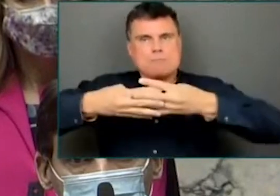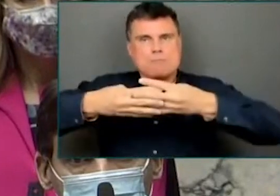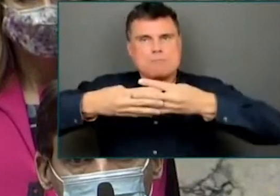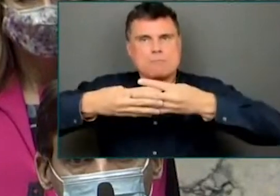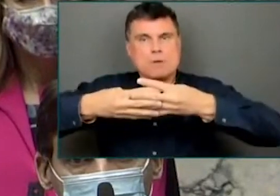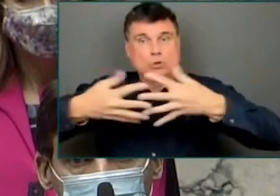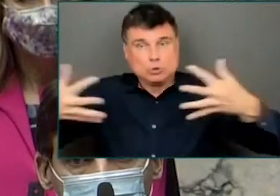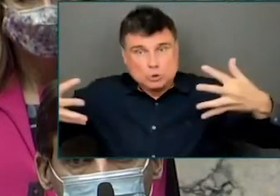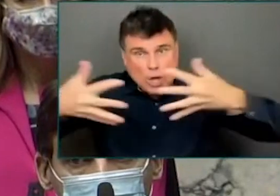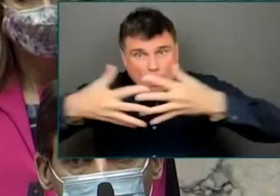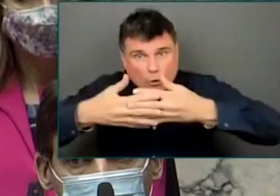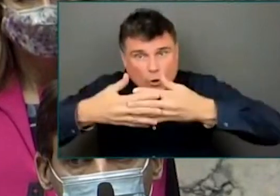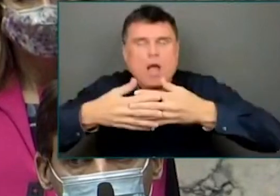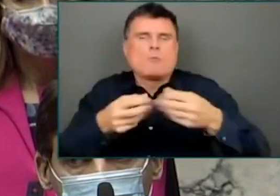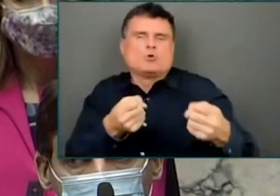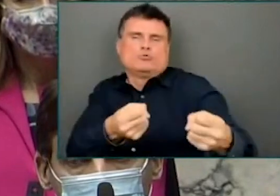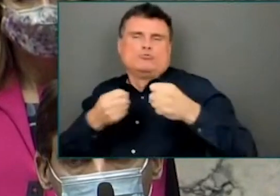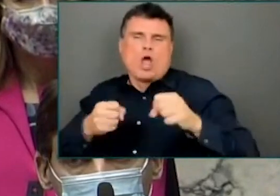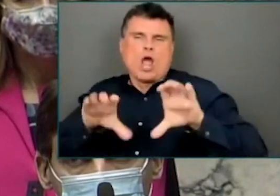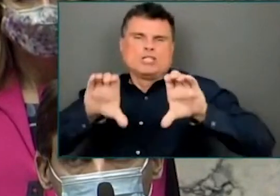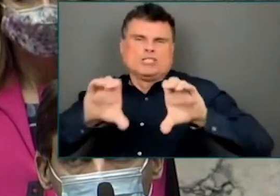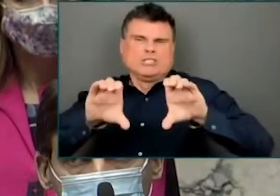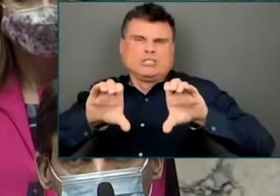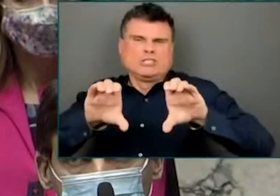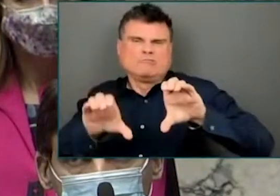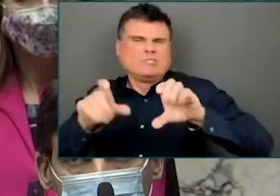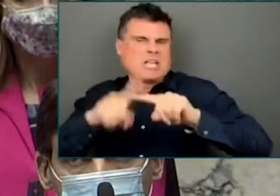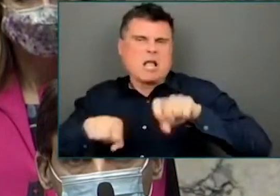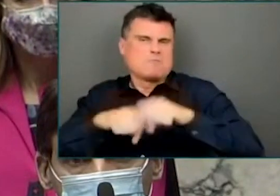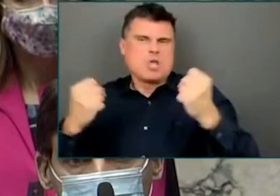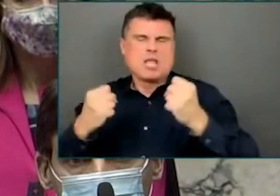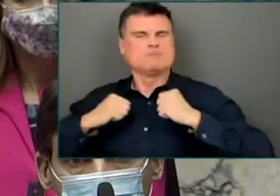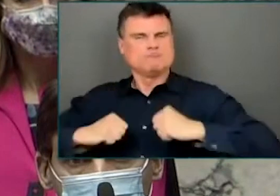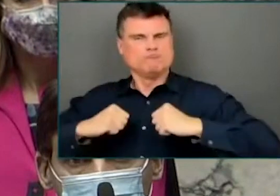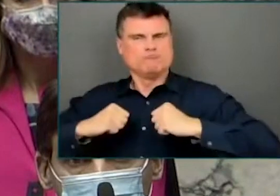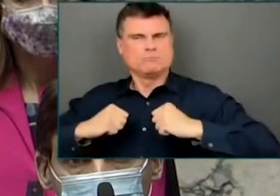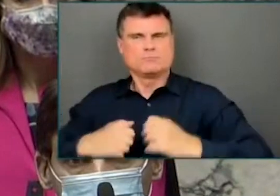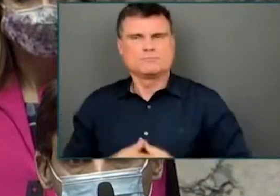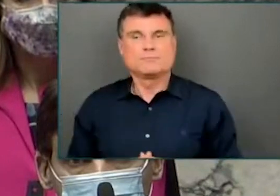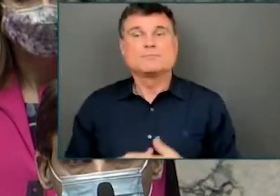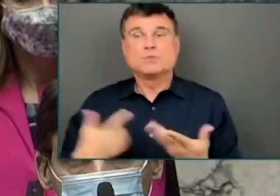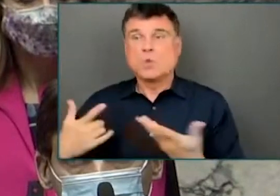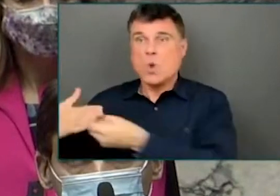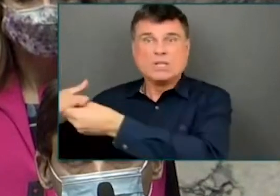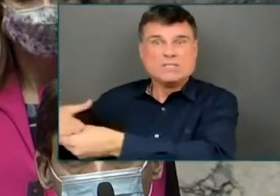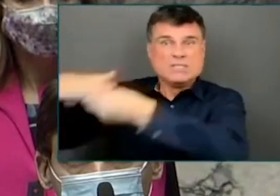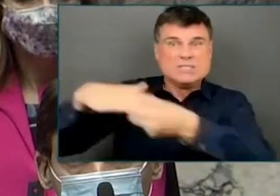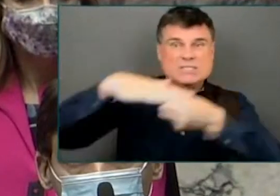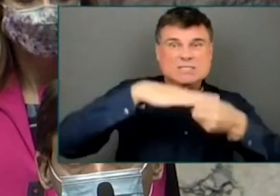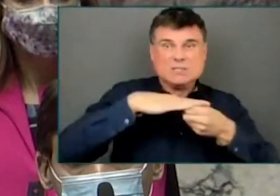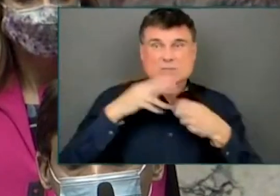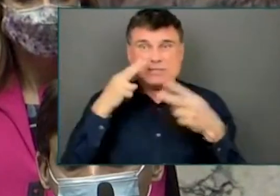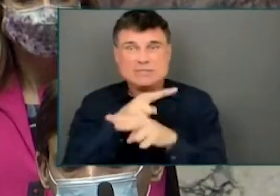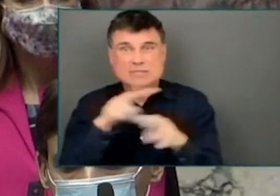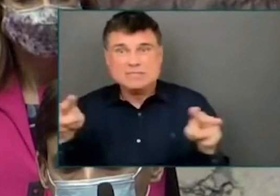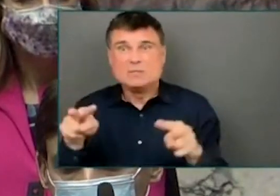under pressure that we see who we truly are as people and as a province.